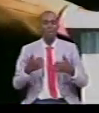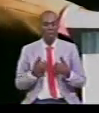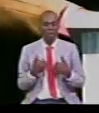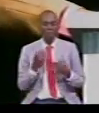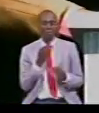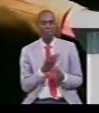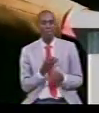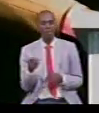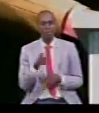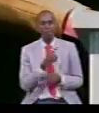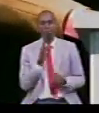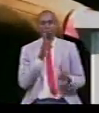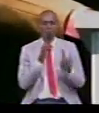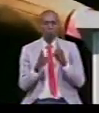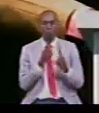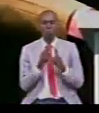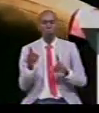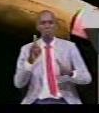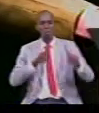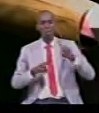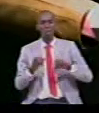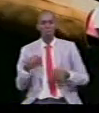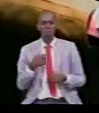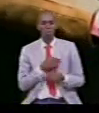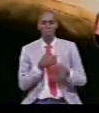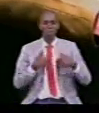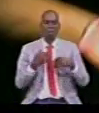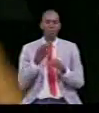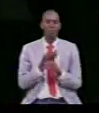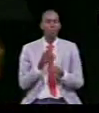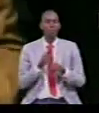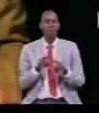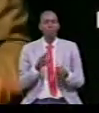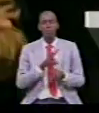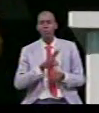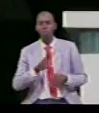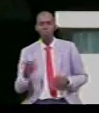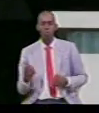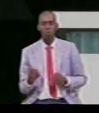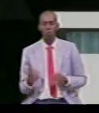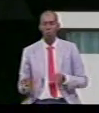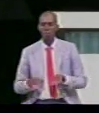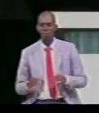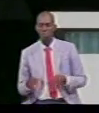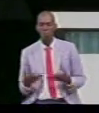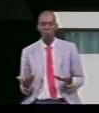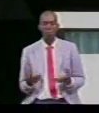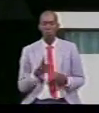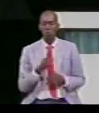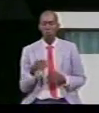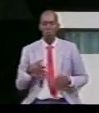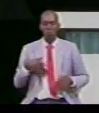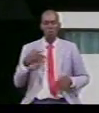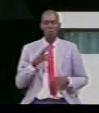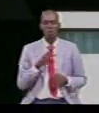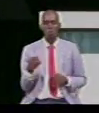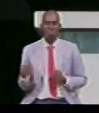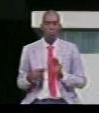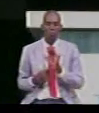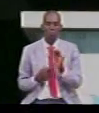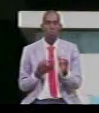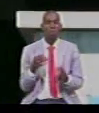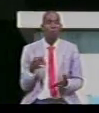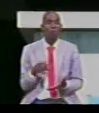have faith, no action, no expression. They will not rise up and come to Christ. They will